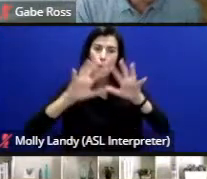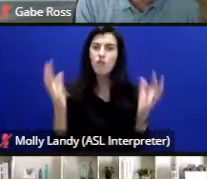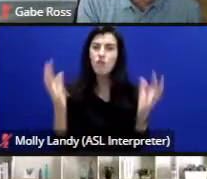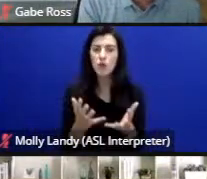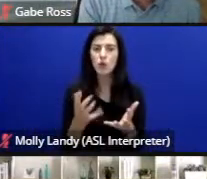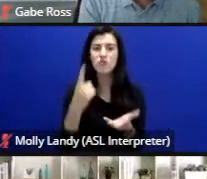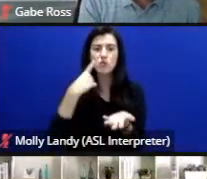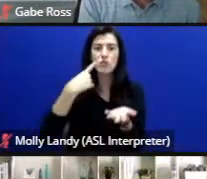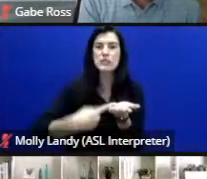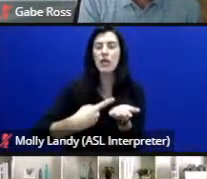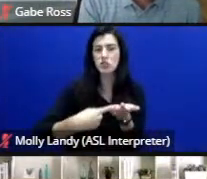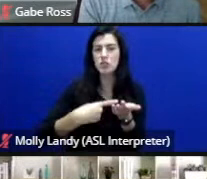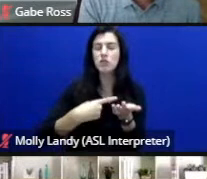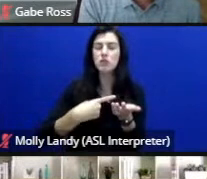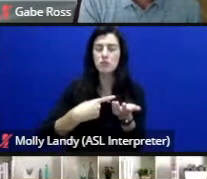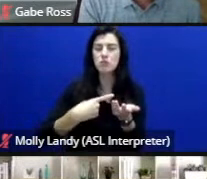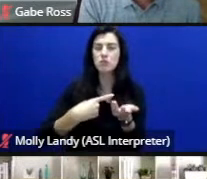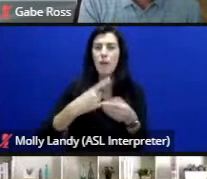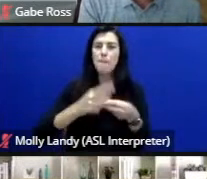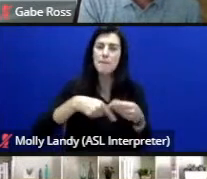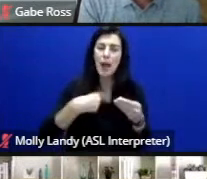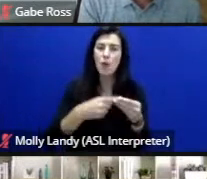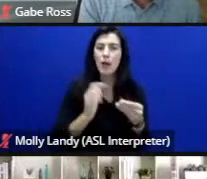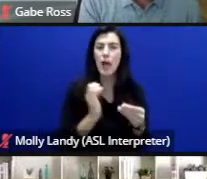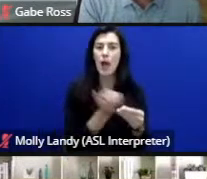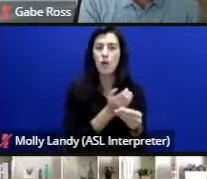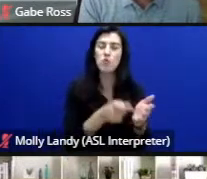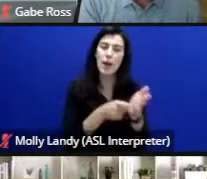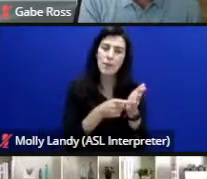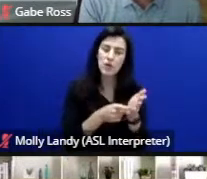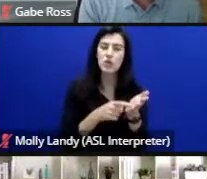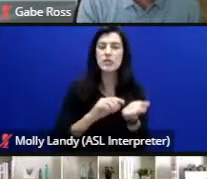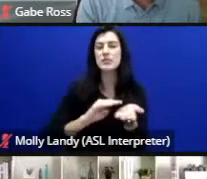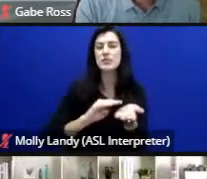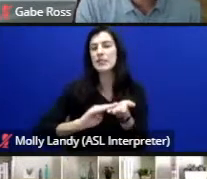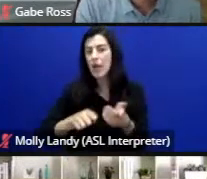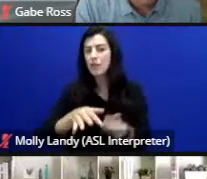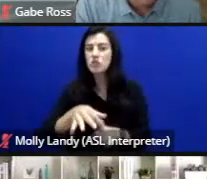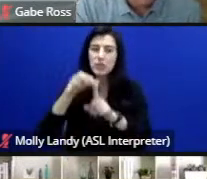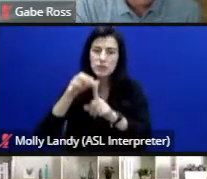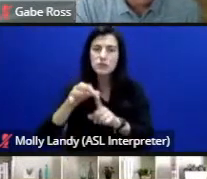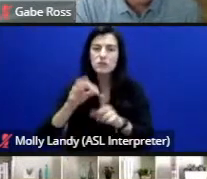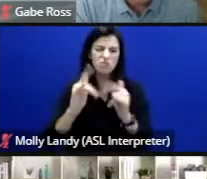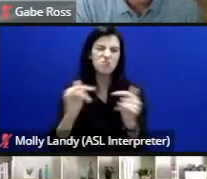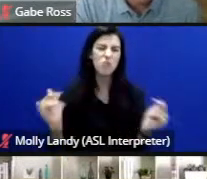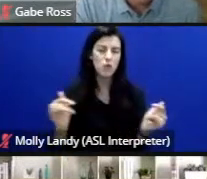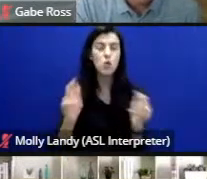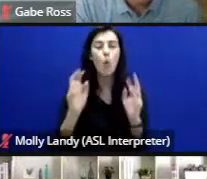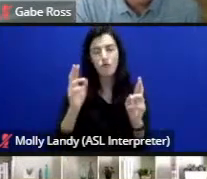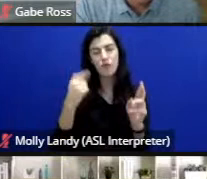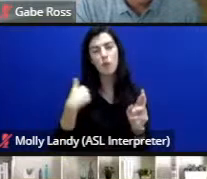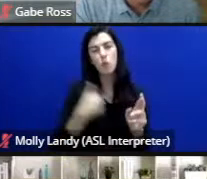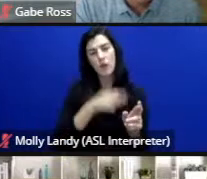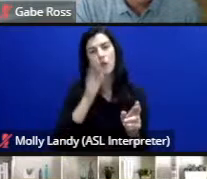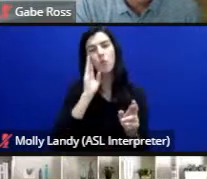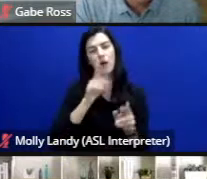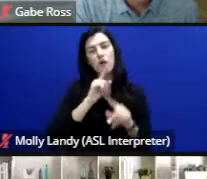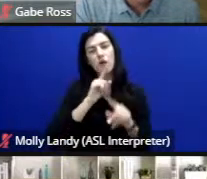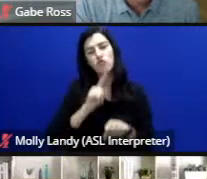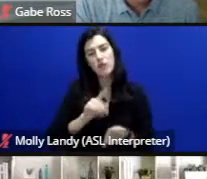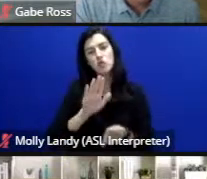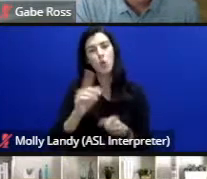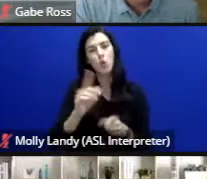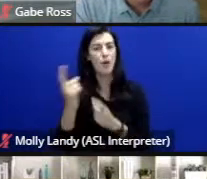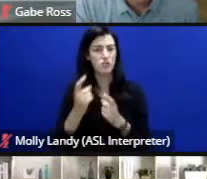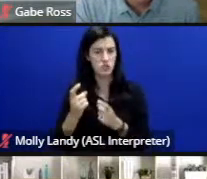that mandate is and what existing law exemptions are. So hopefully we will be able to address those questions at that time.